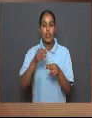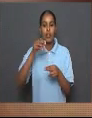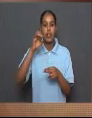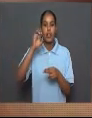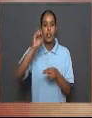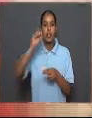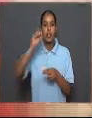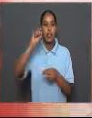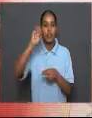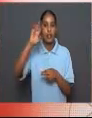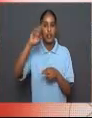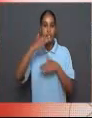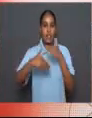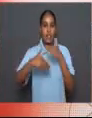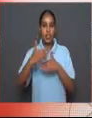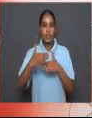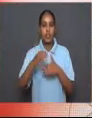esterification.